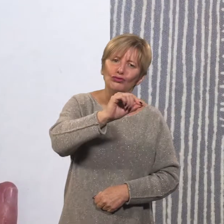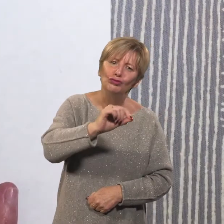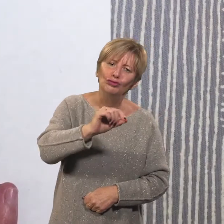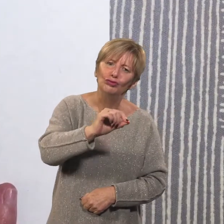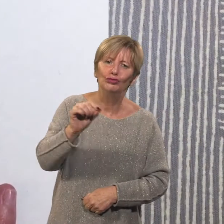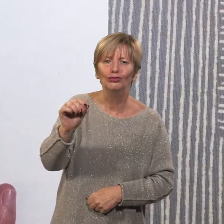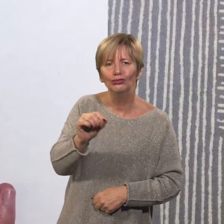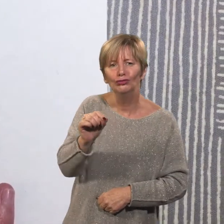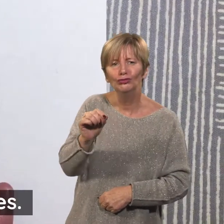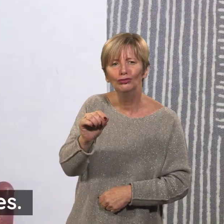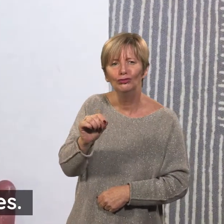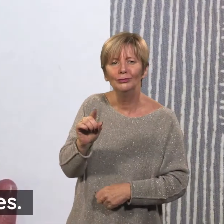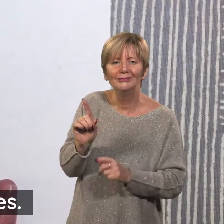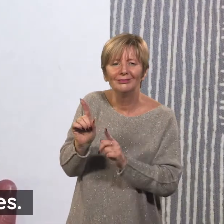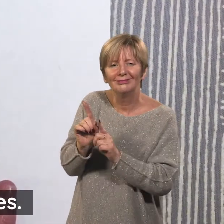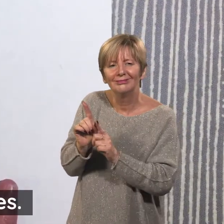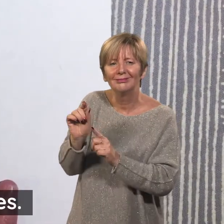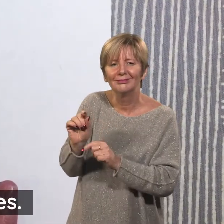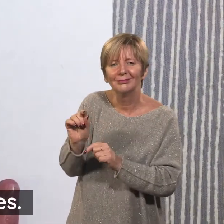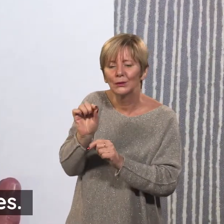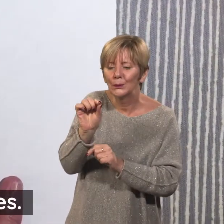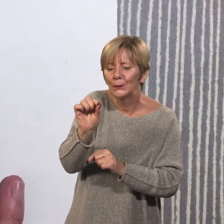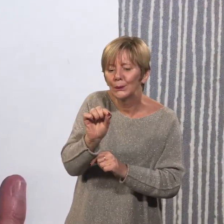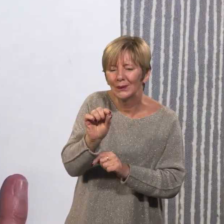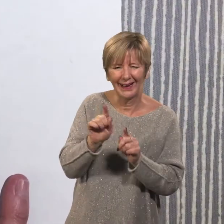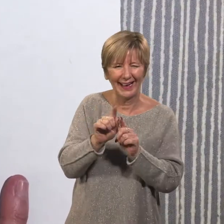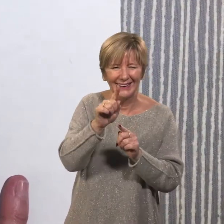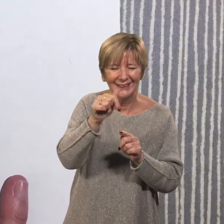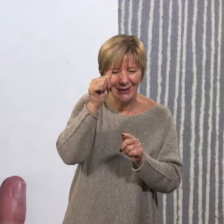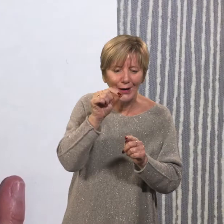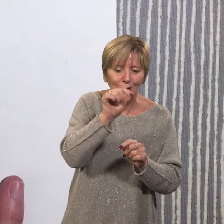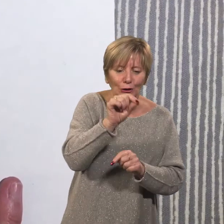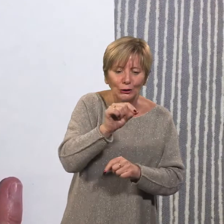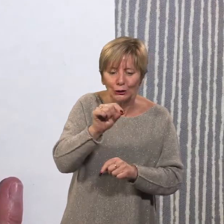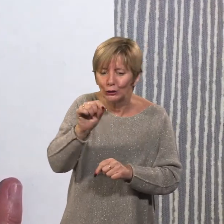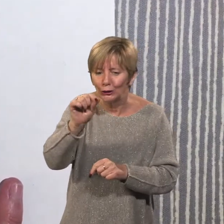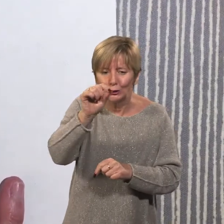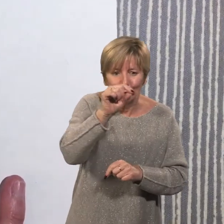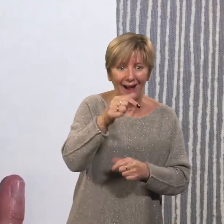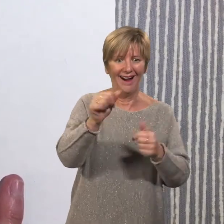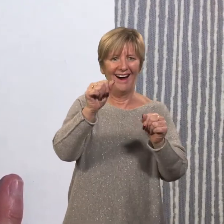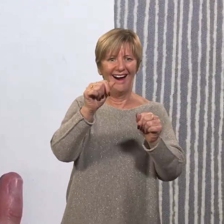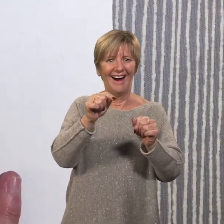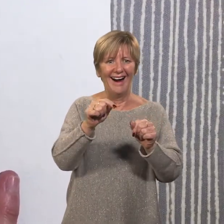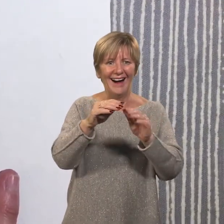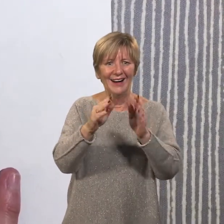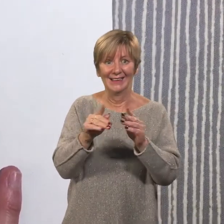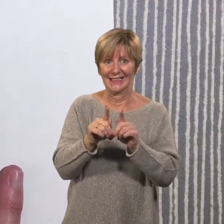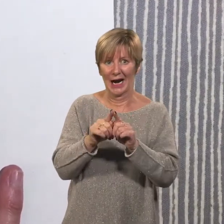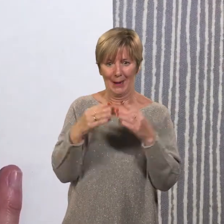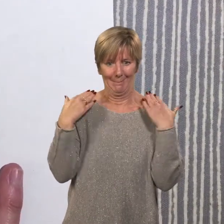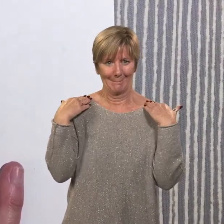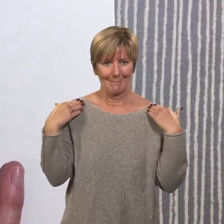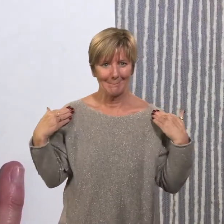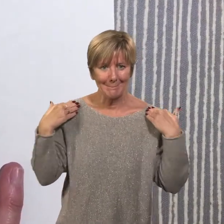just connecting. It's a bit like dot to dot. We're connecting up all the shapes, and then we're going to go out here to the shoulders and